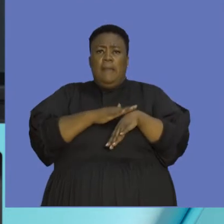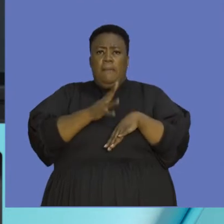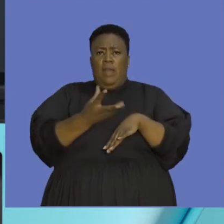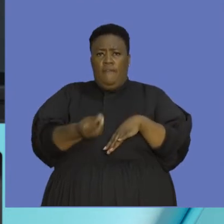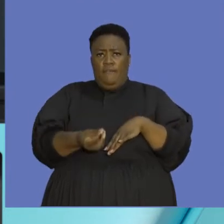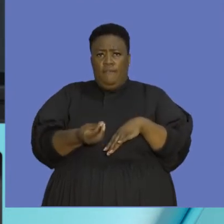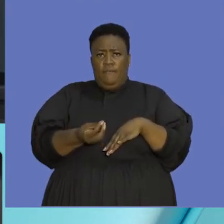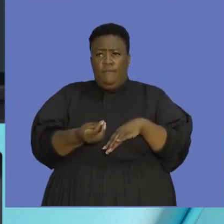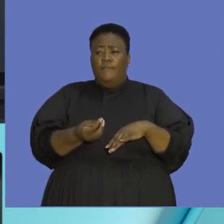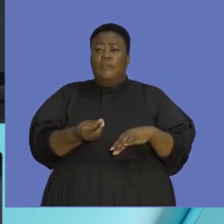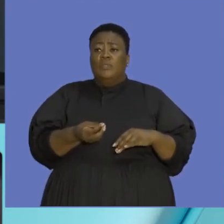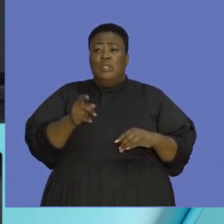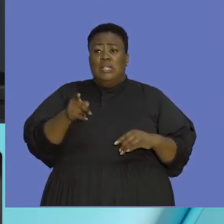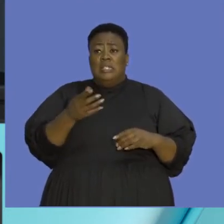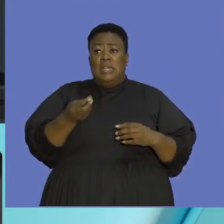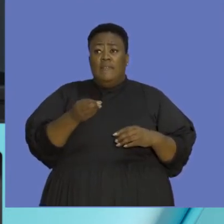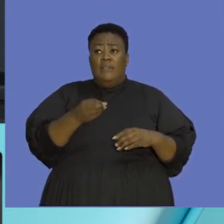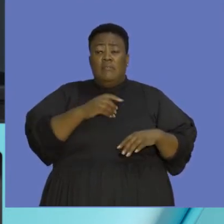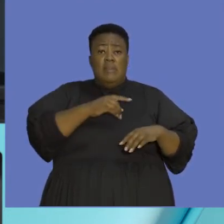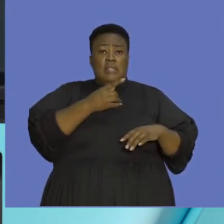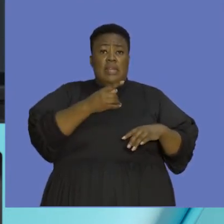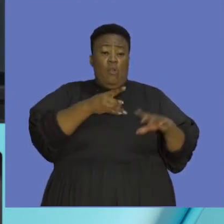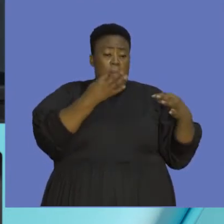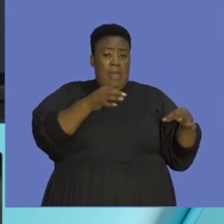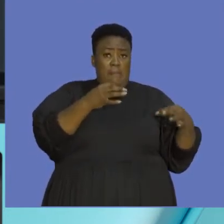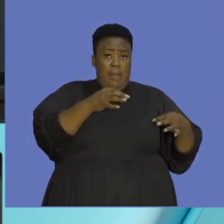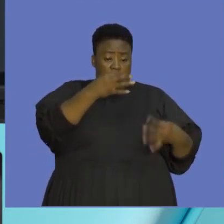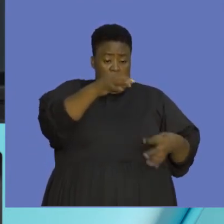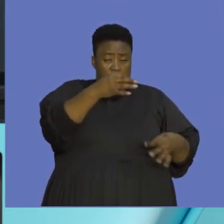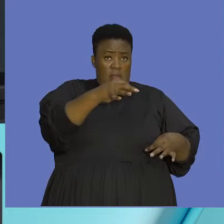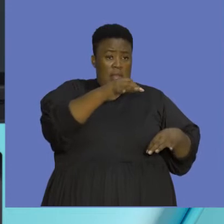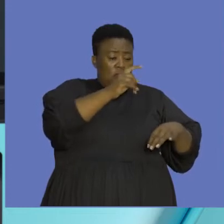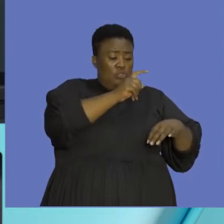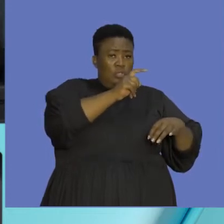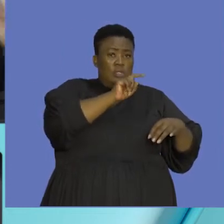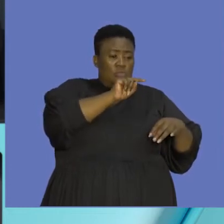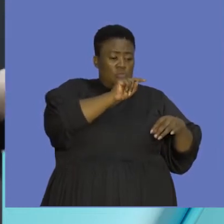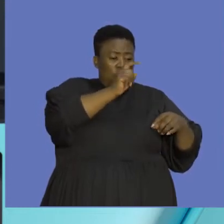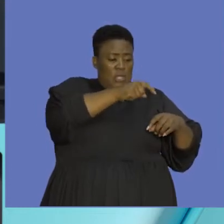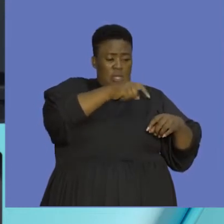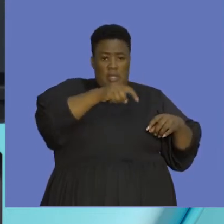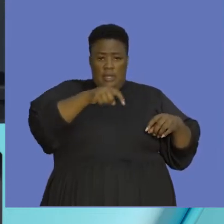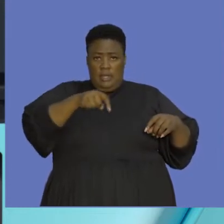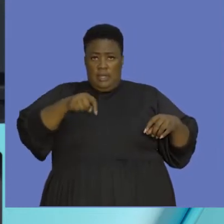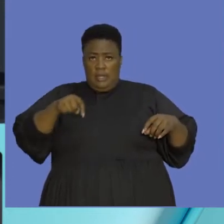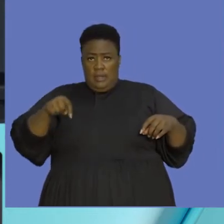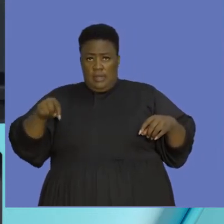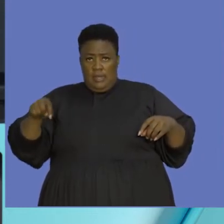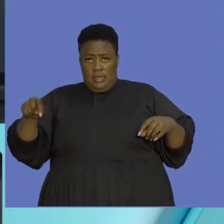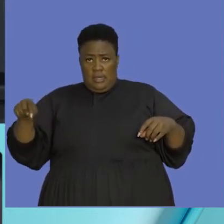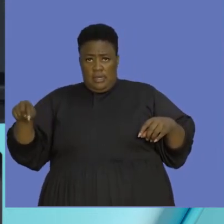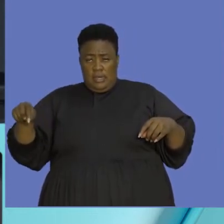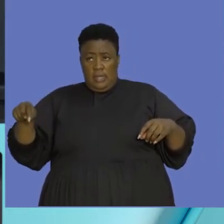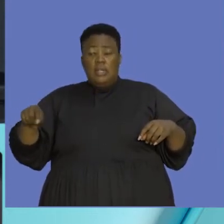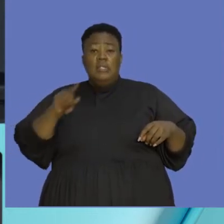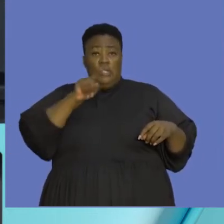all a ticker timer does is it makes dots on a piece of paper. As the paper runs through it, it makes dots.